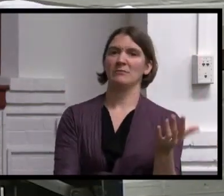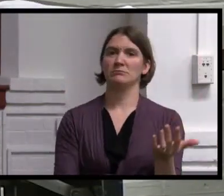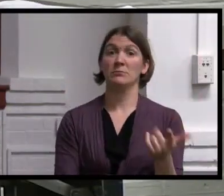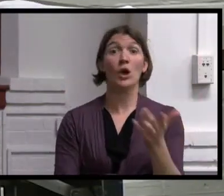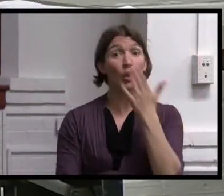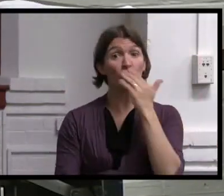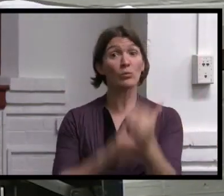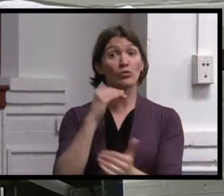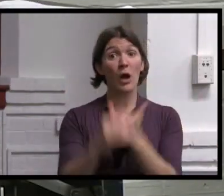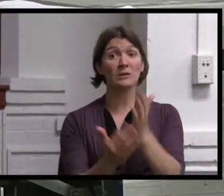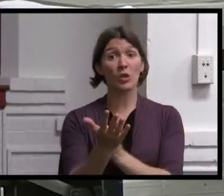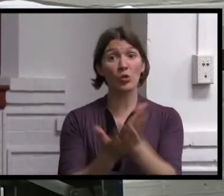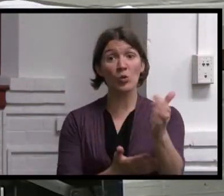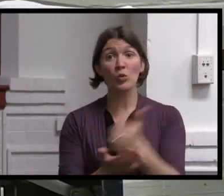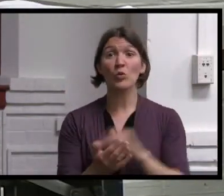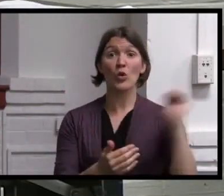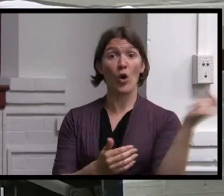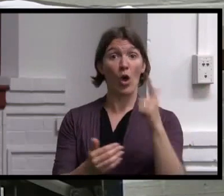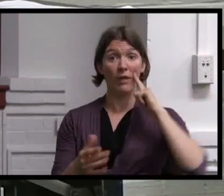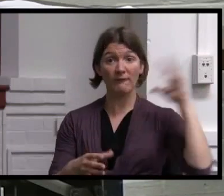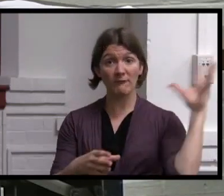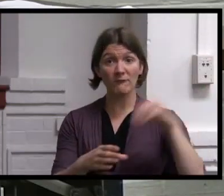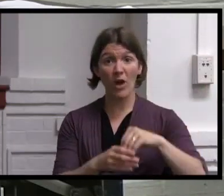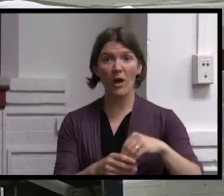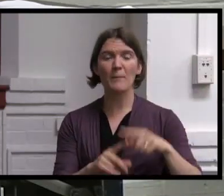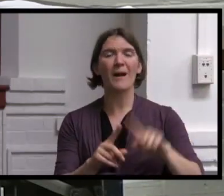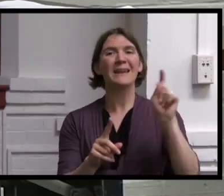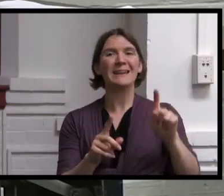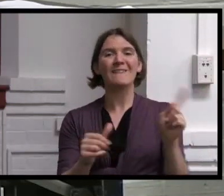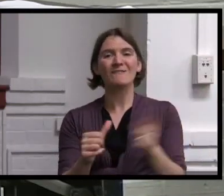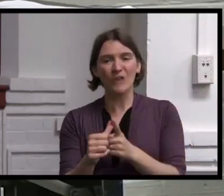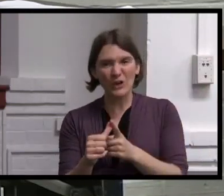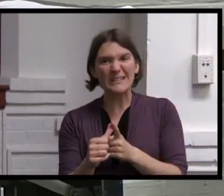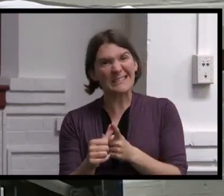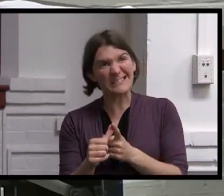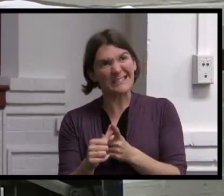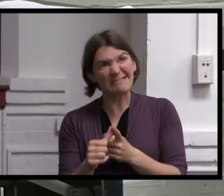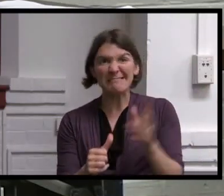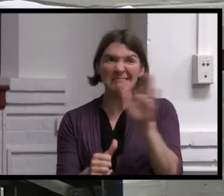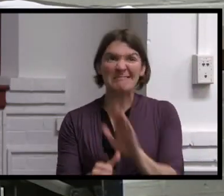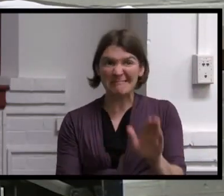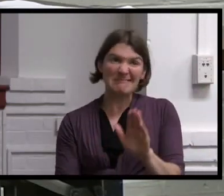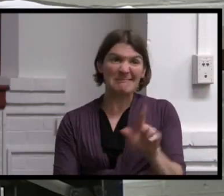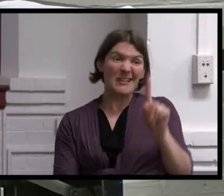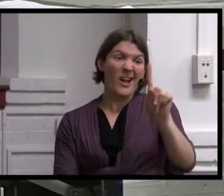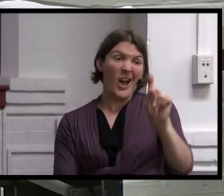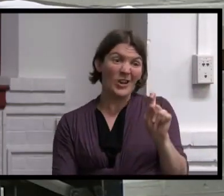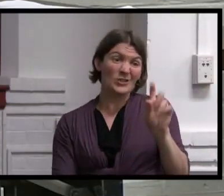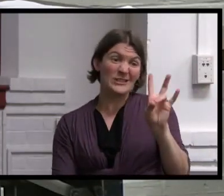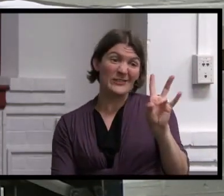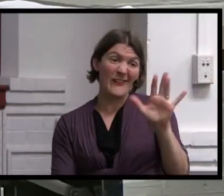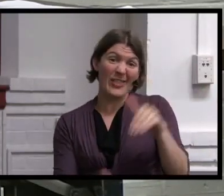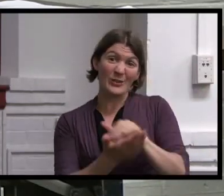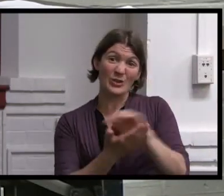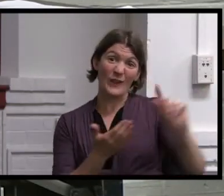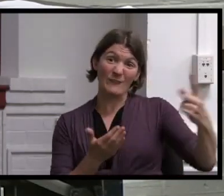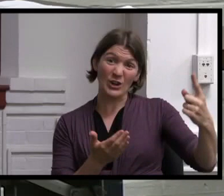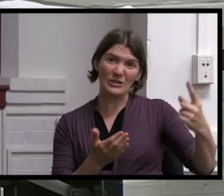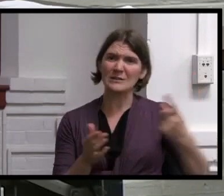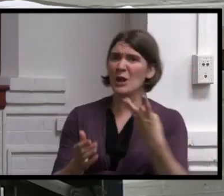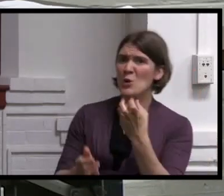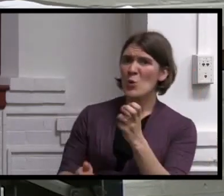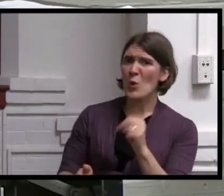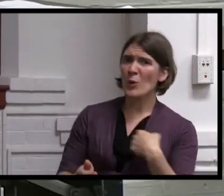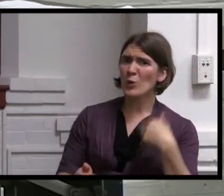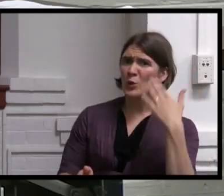great process when you go through it. But we want to get around that 75% before we go through that process. Now, when will you know about